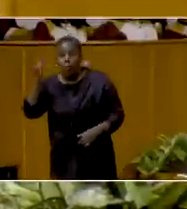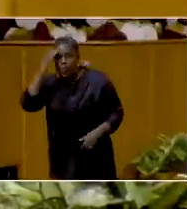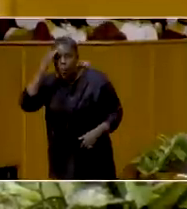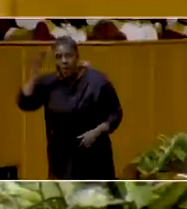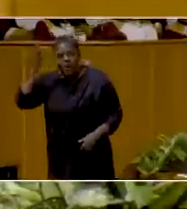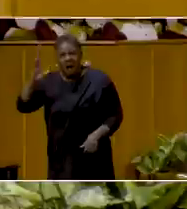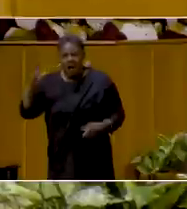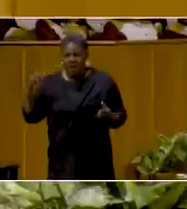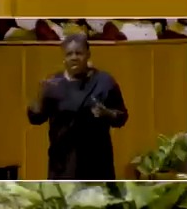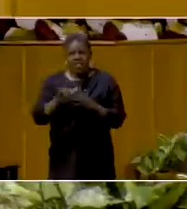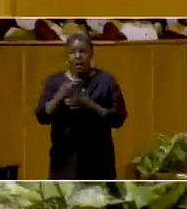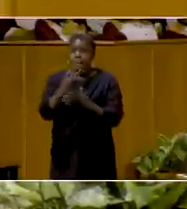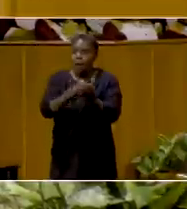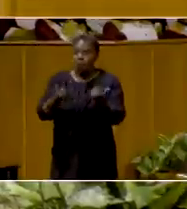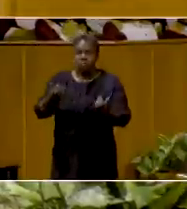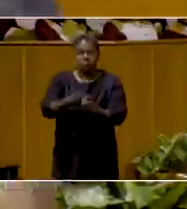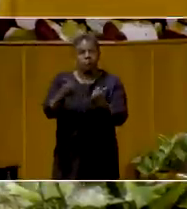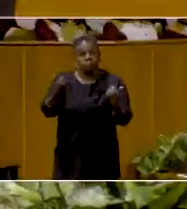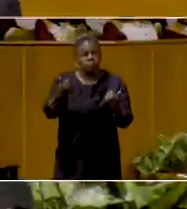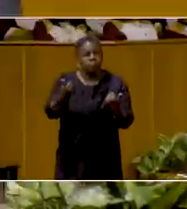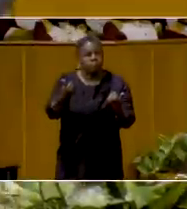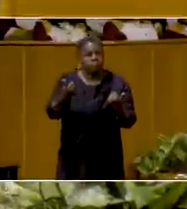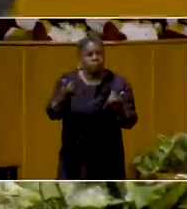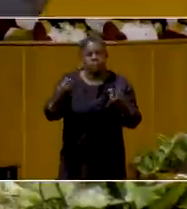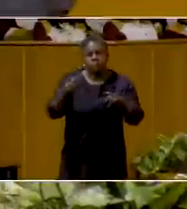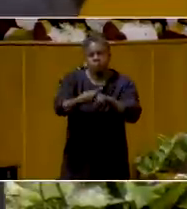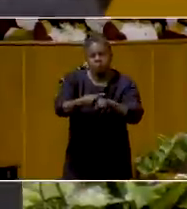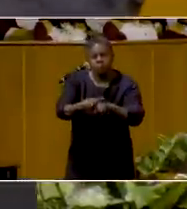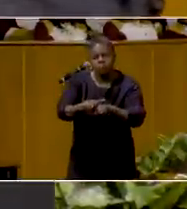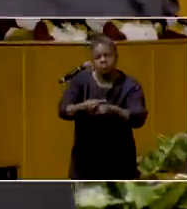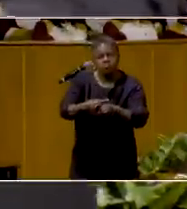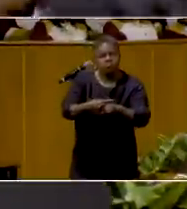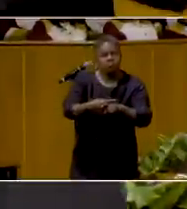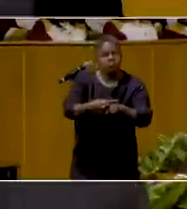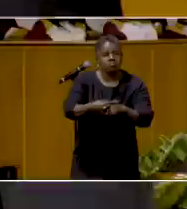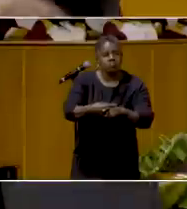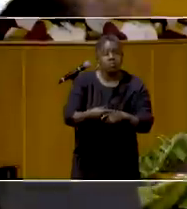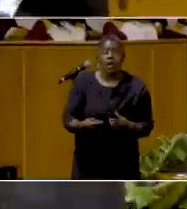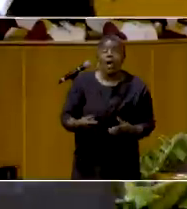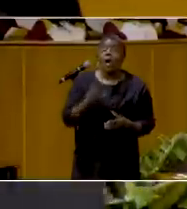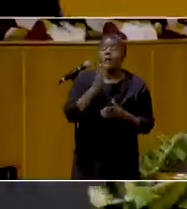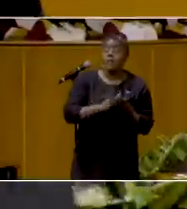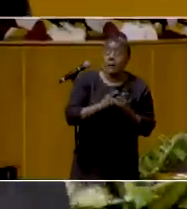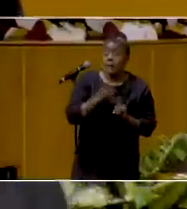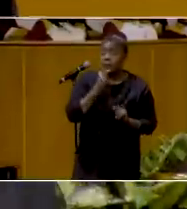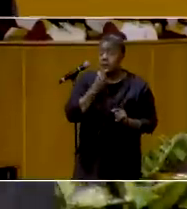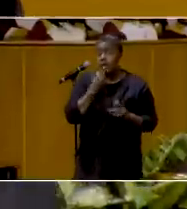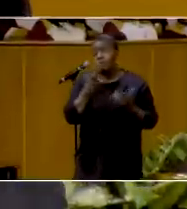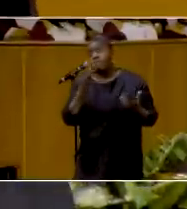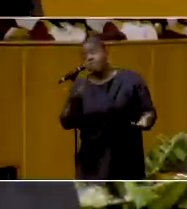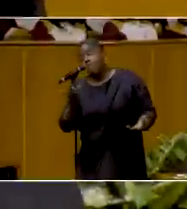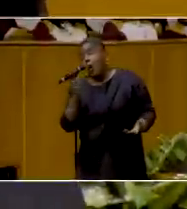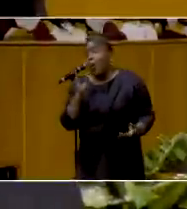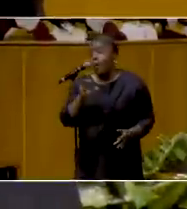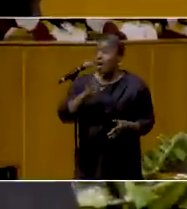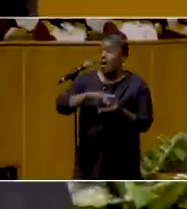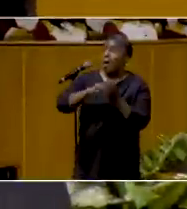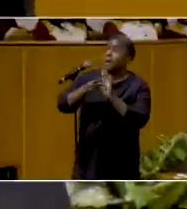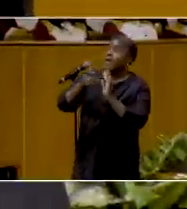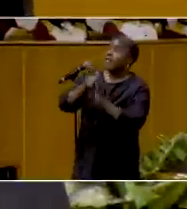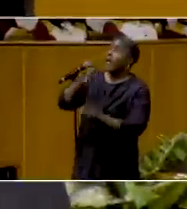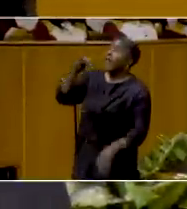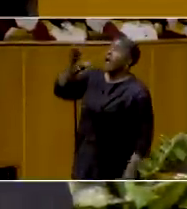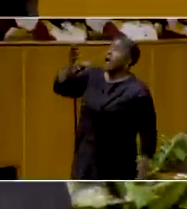challenged. And Dr. Scruggs, people land in one of a few places. Some say, well, that means